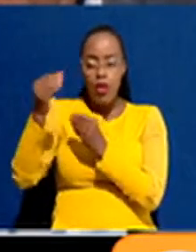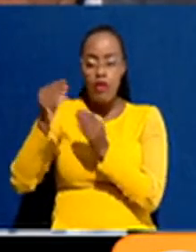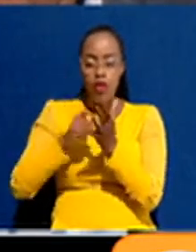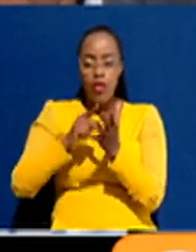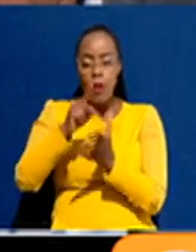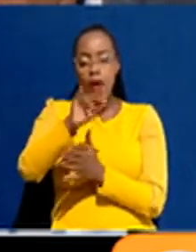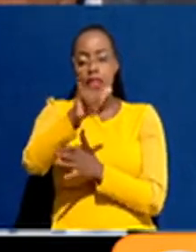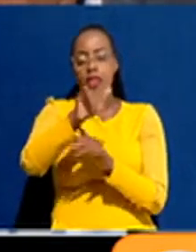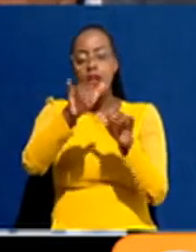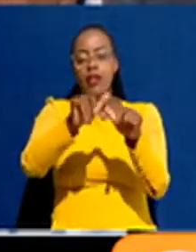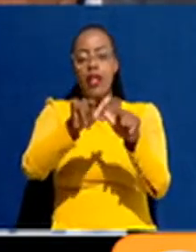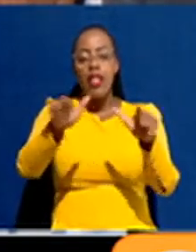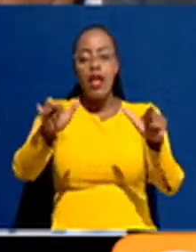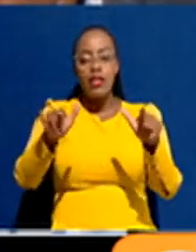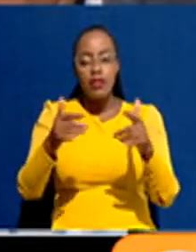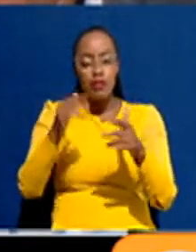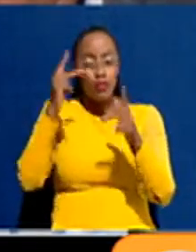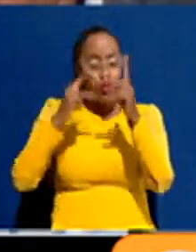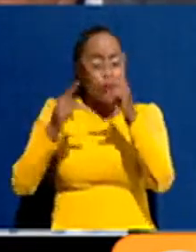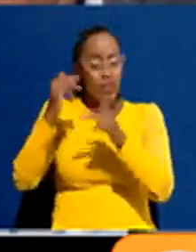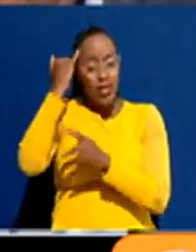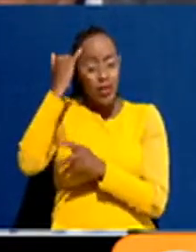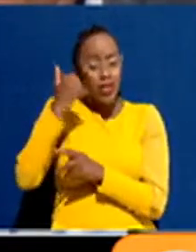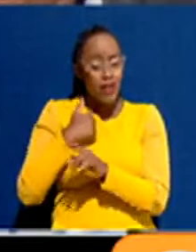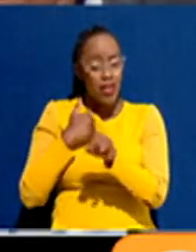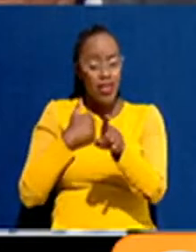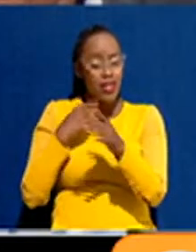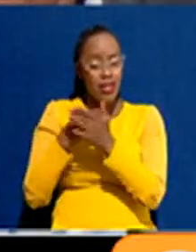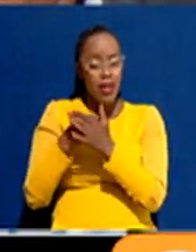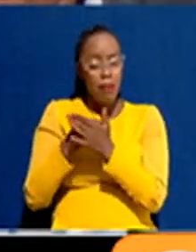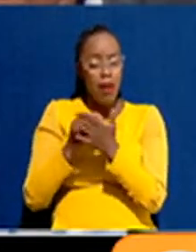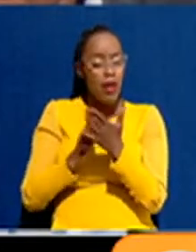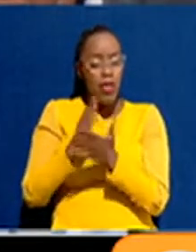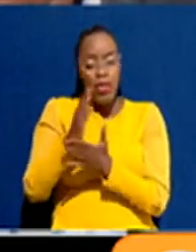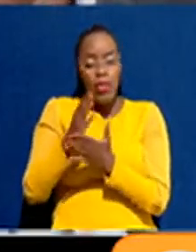of that land. Prof, do you have an idea where that money went to?